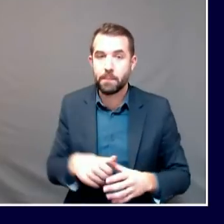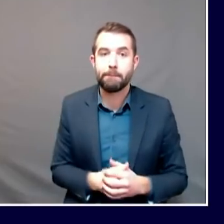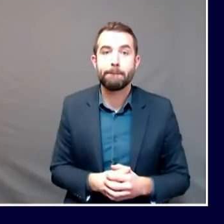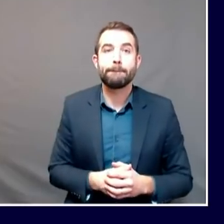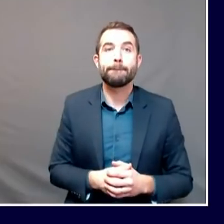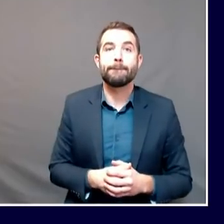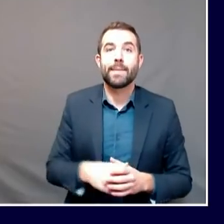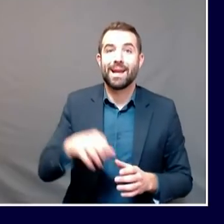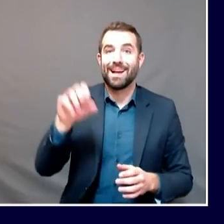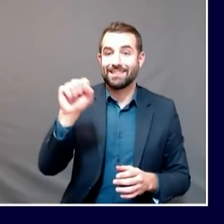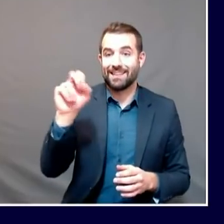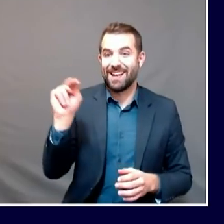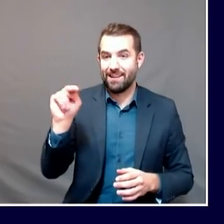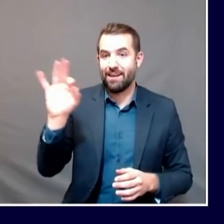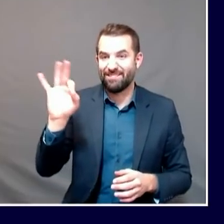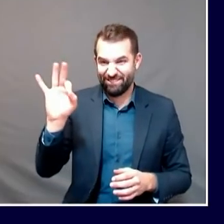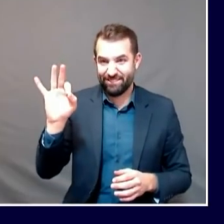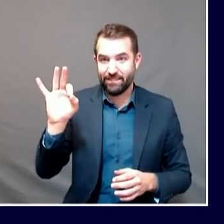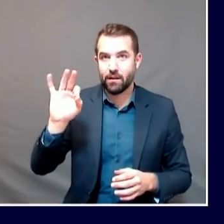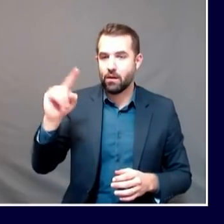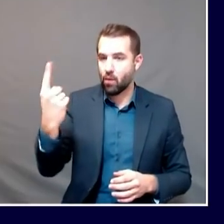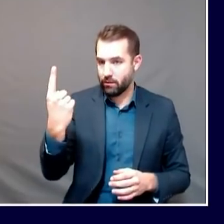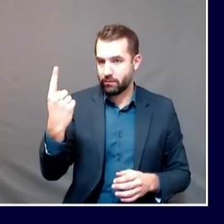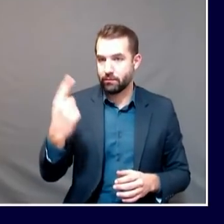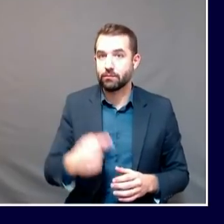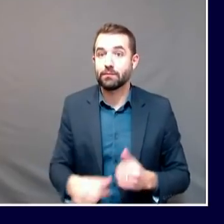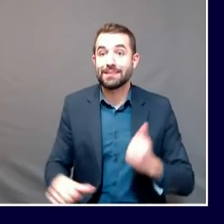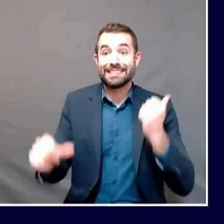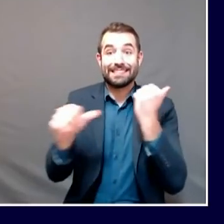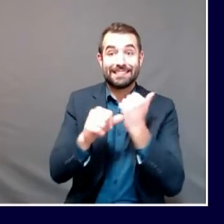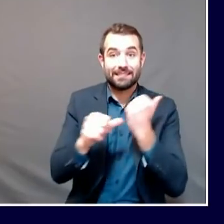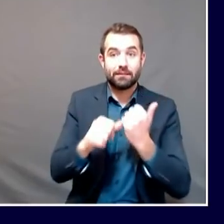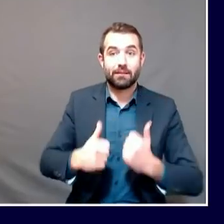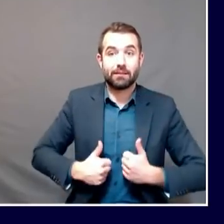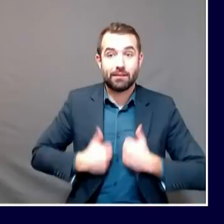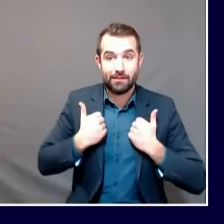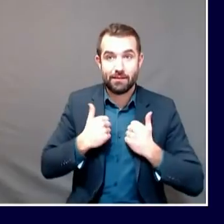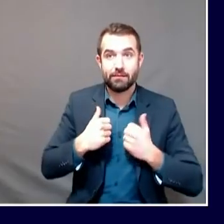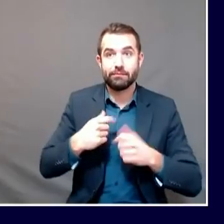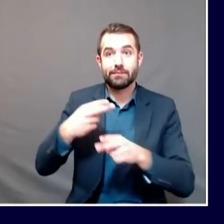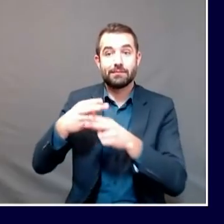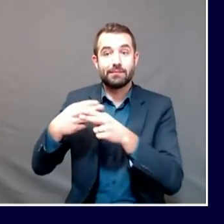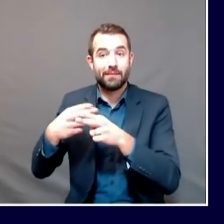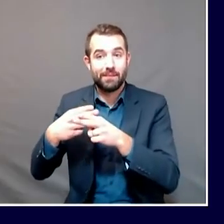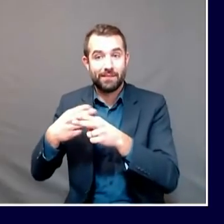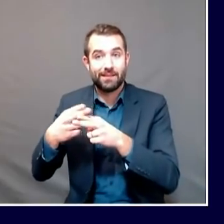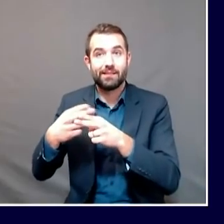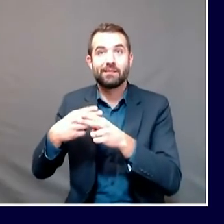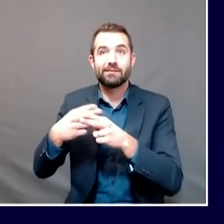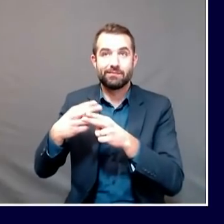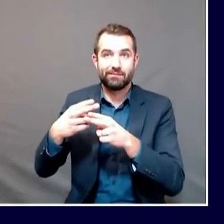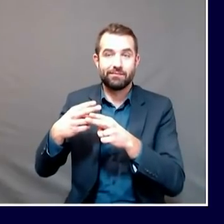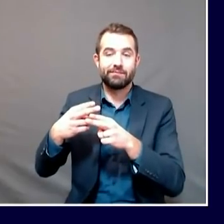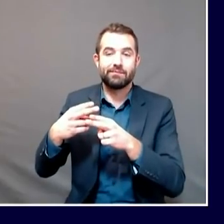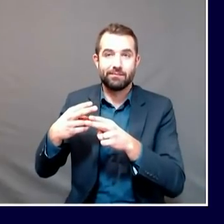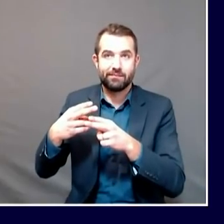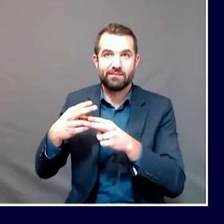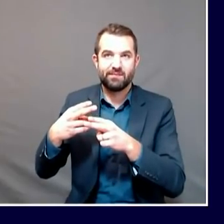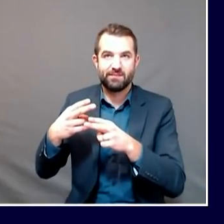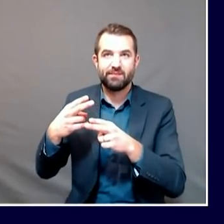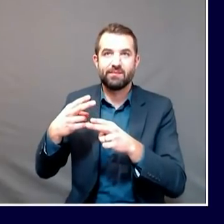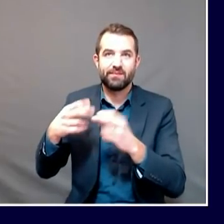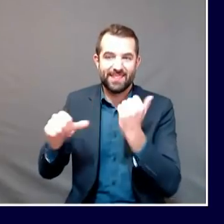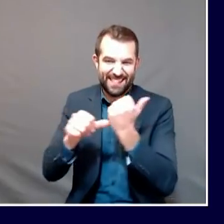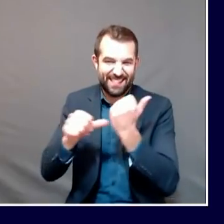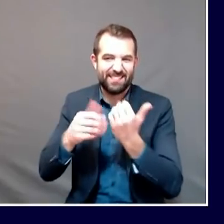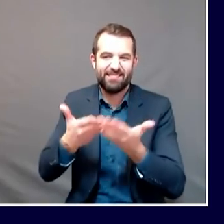assisted living facilities, intermediate care facilities, and other congregate living facilities will be part of what is called Part